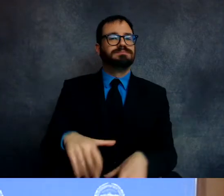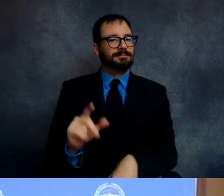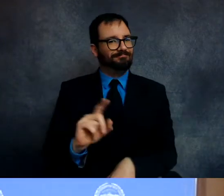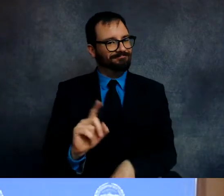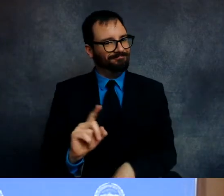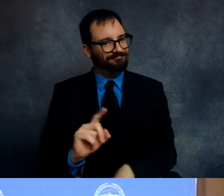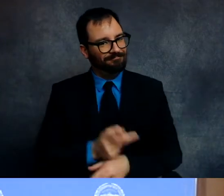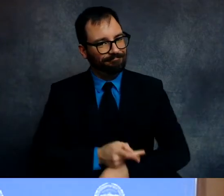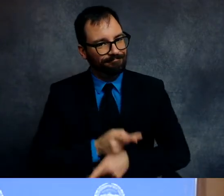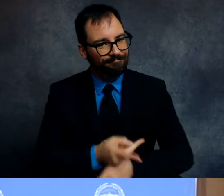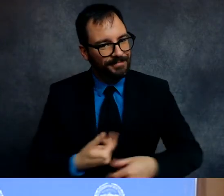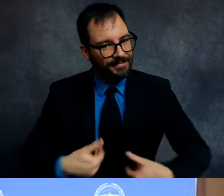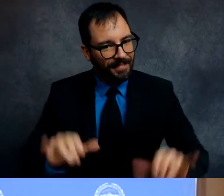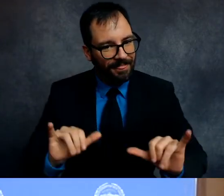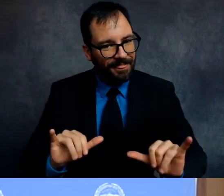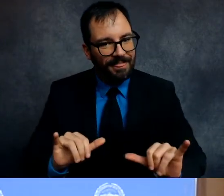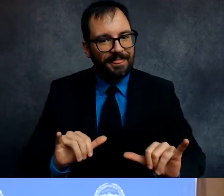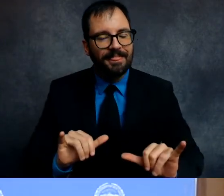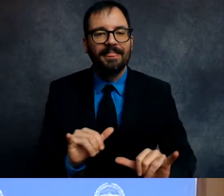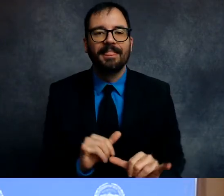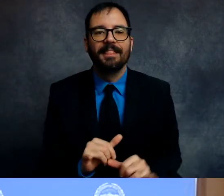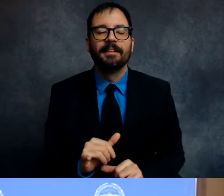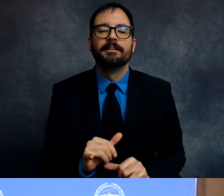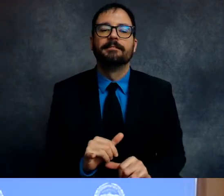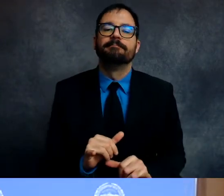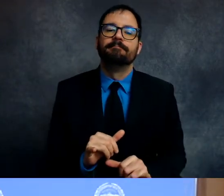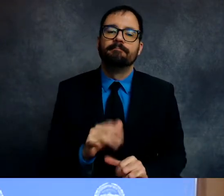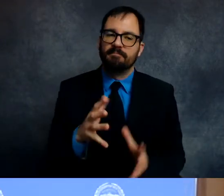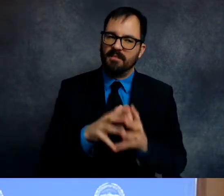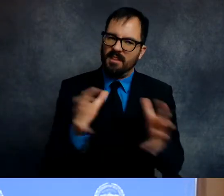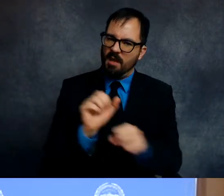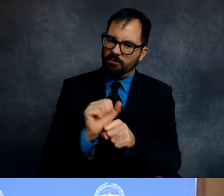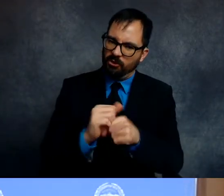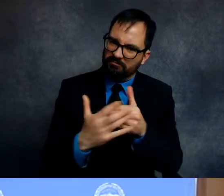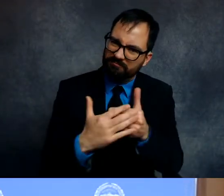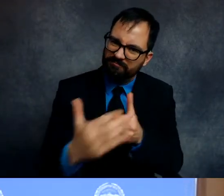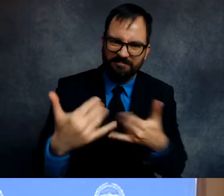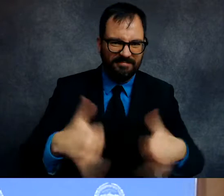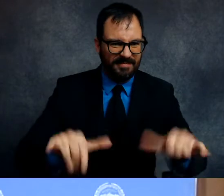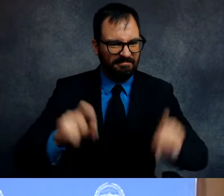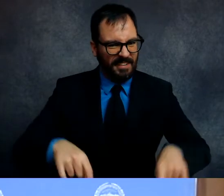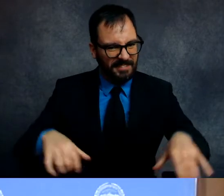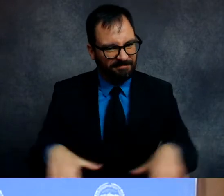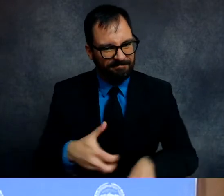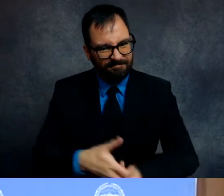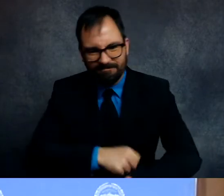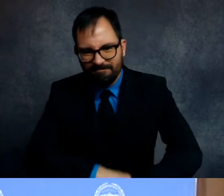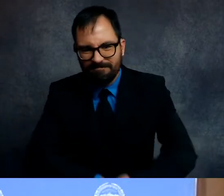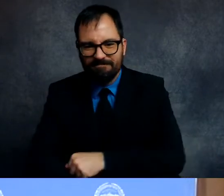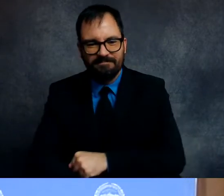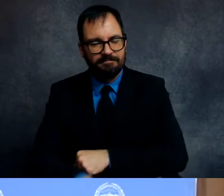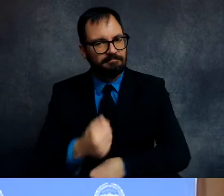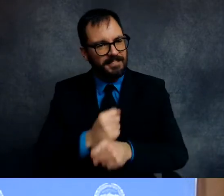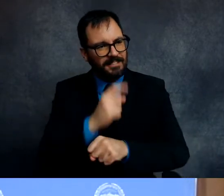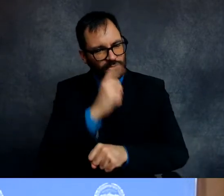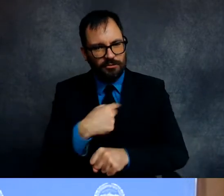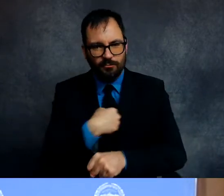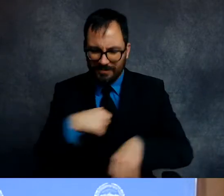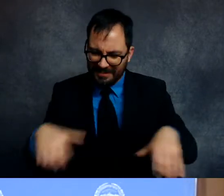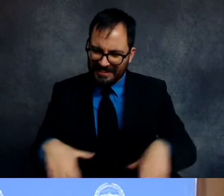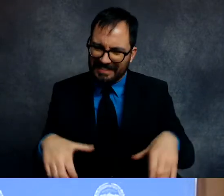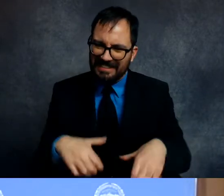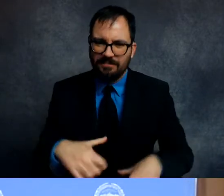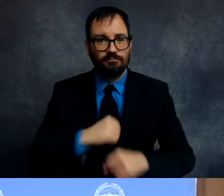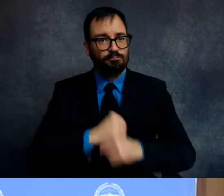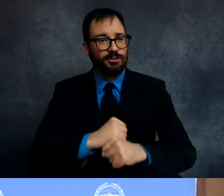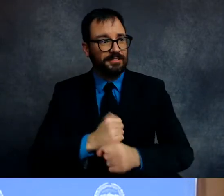for concern, but it's a good reminder not to take the positive trend that we've been seeing for granted. We still